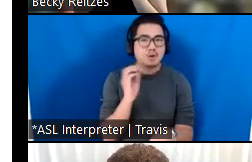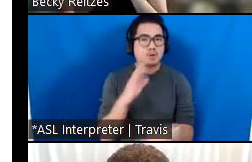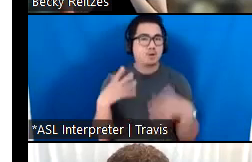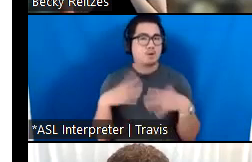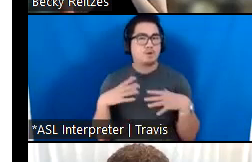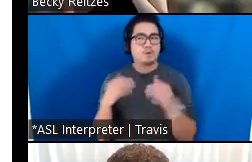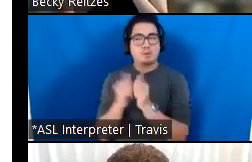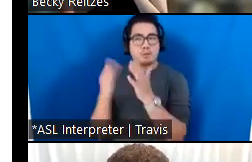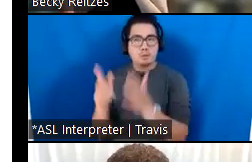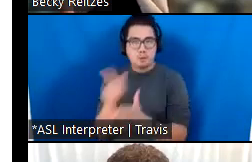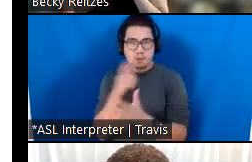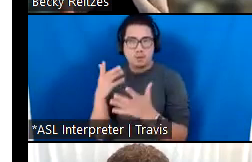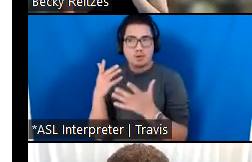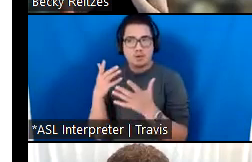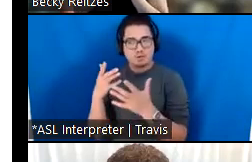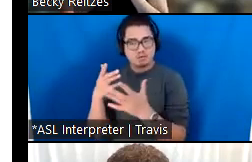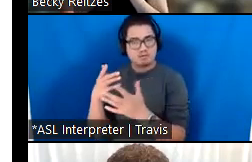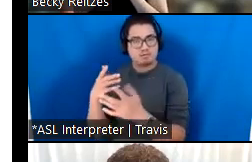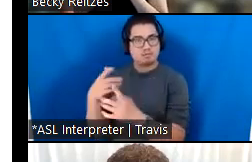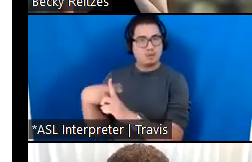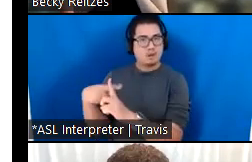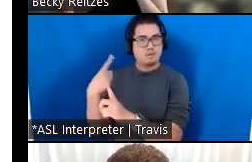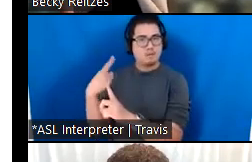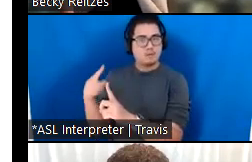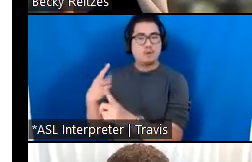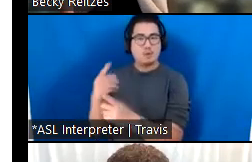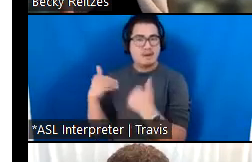is eligible to get vaccinated.